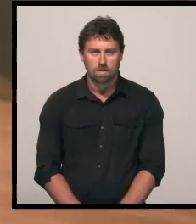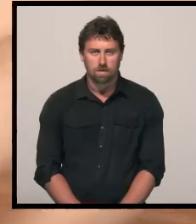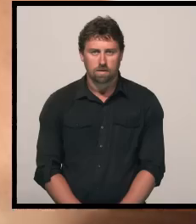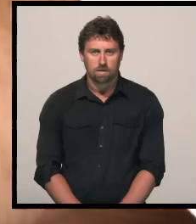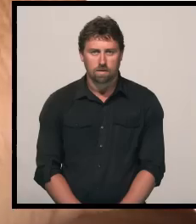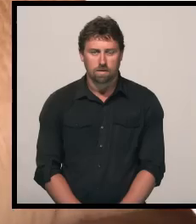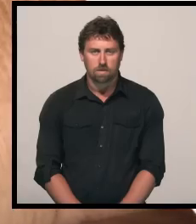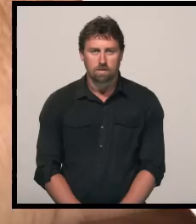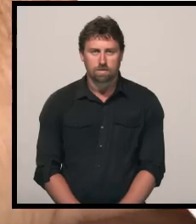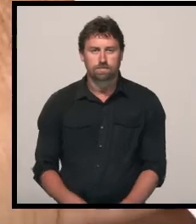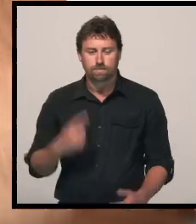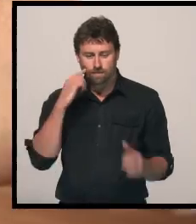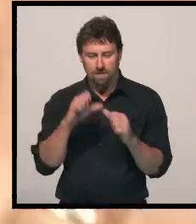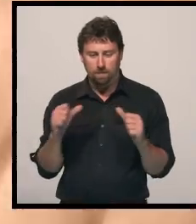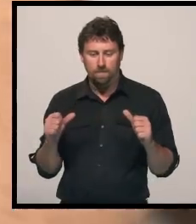Of the box.